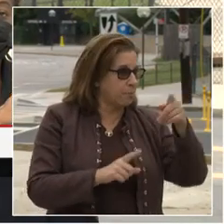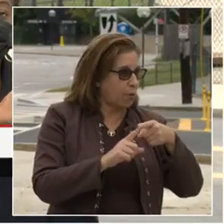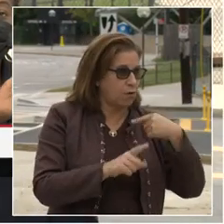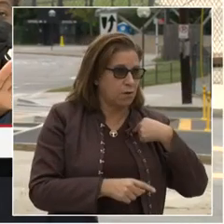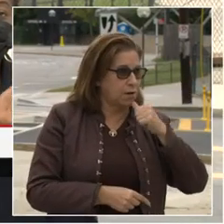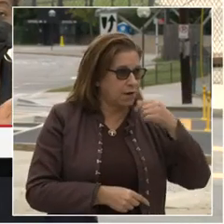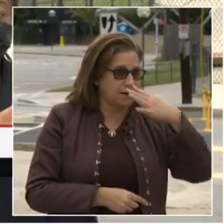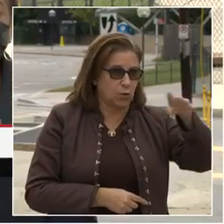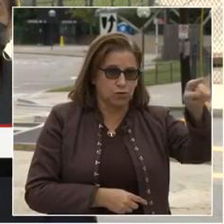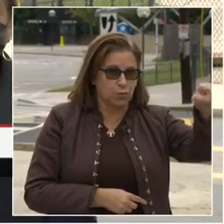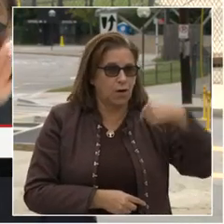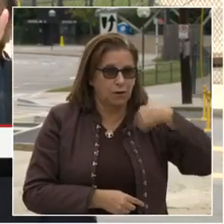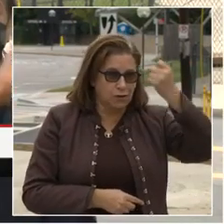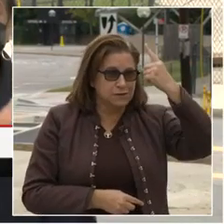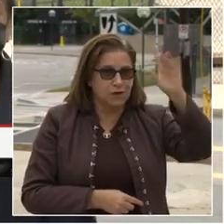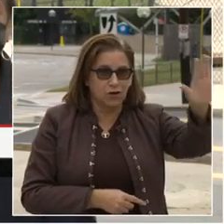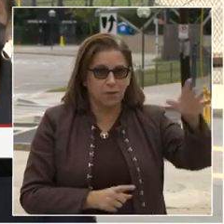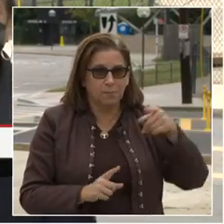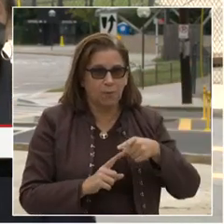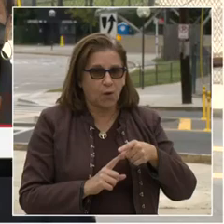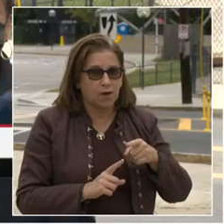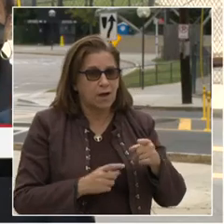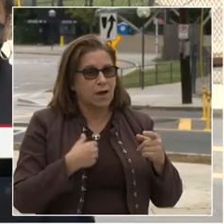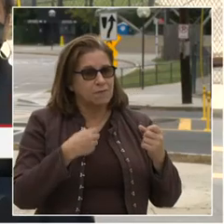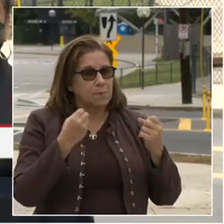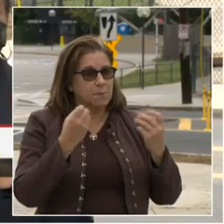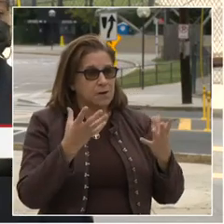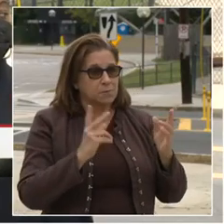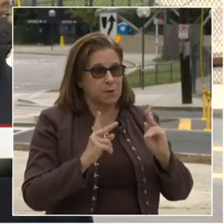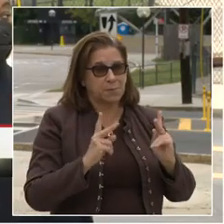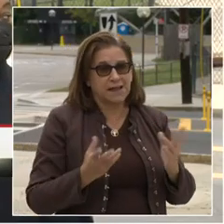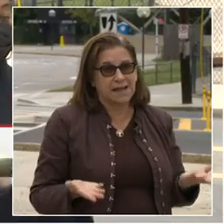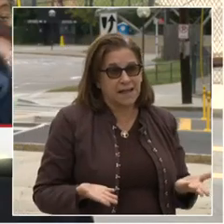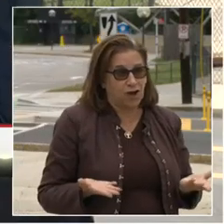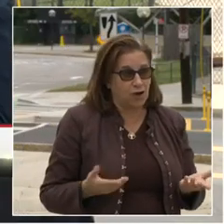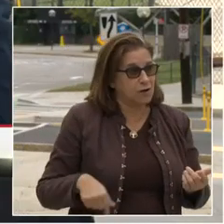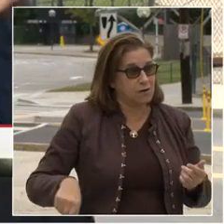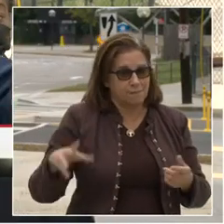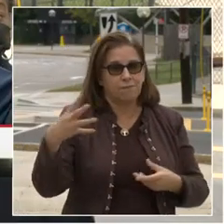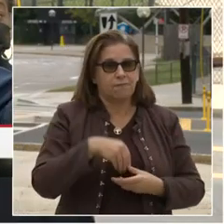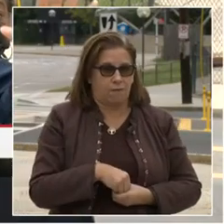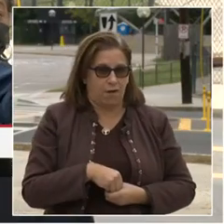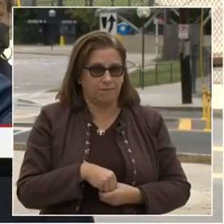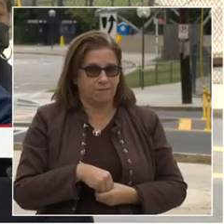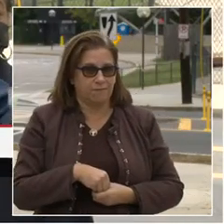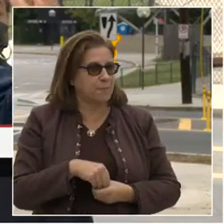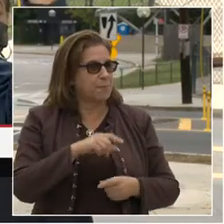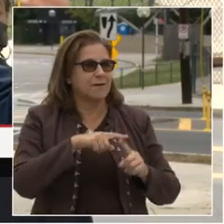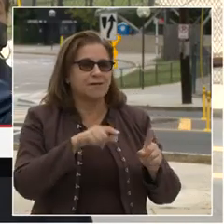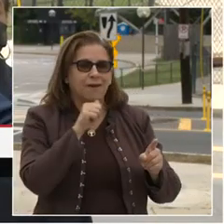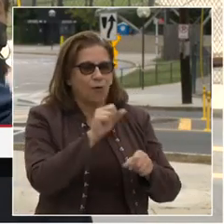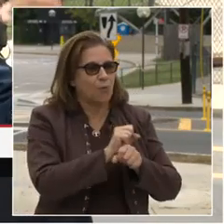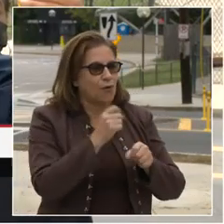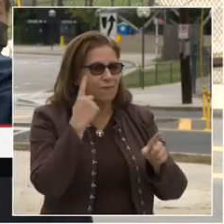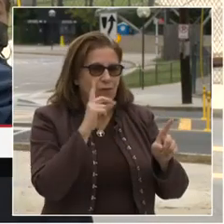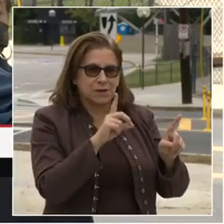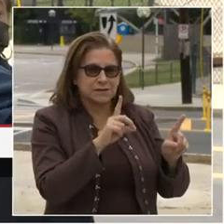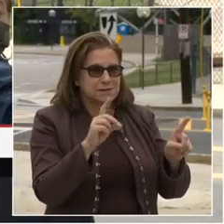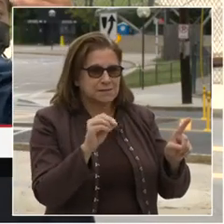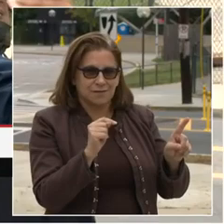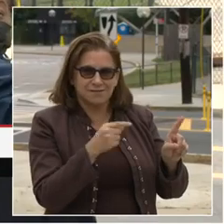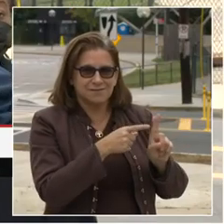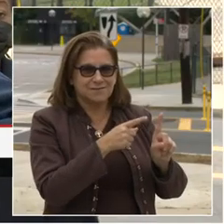smart people in all neighborhoods. That may be true, but they don't all work for DDOT. And it's DDOT's job to make